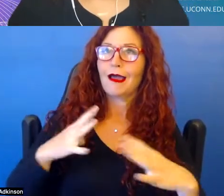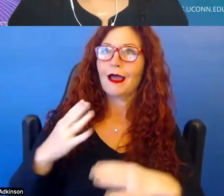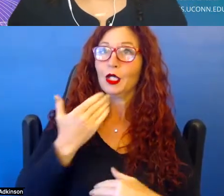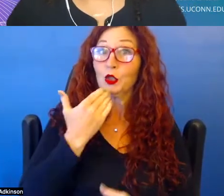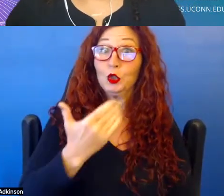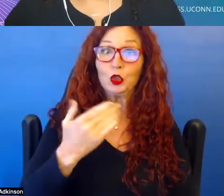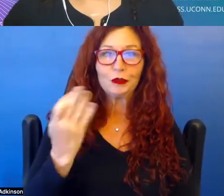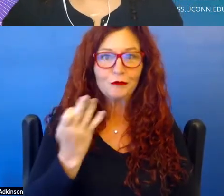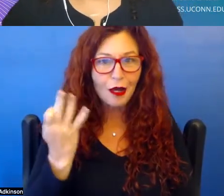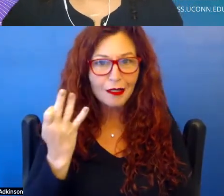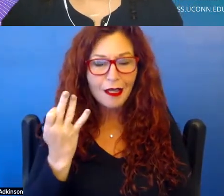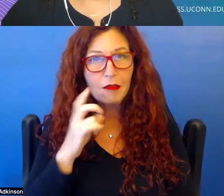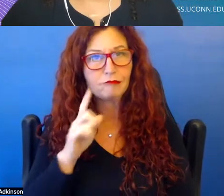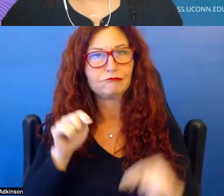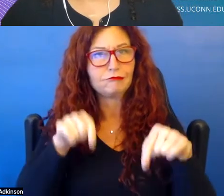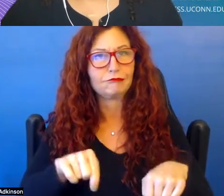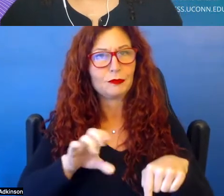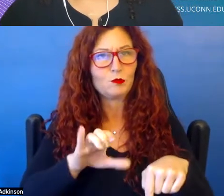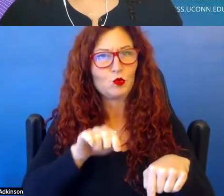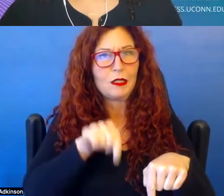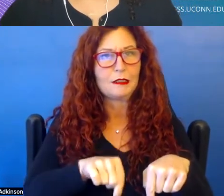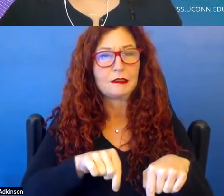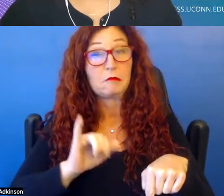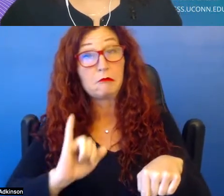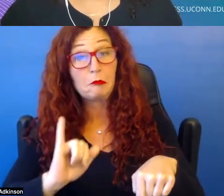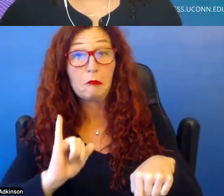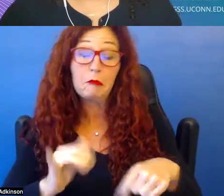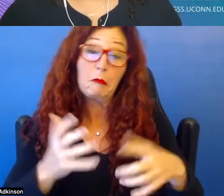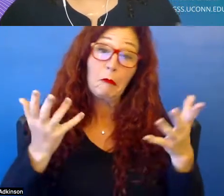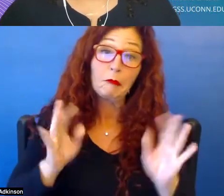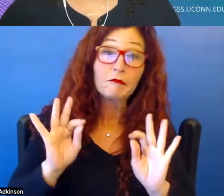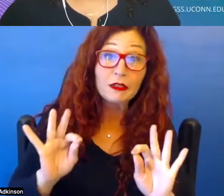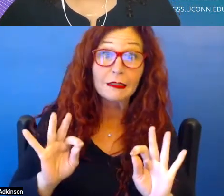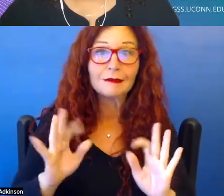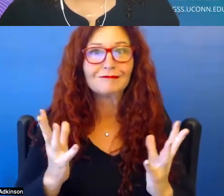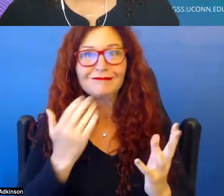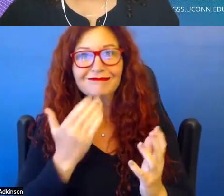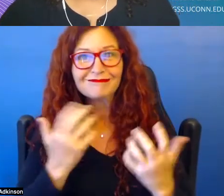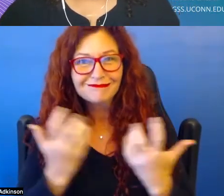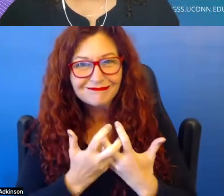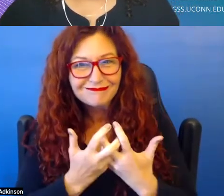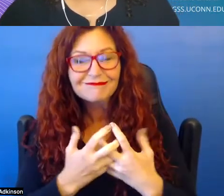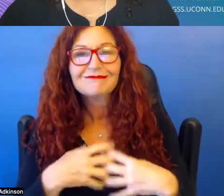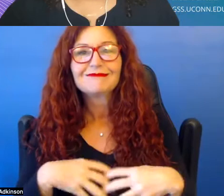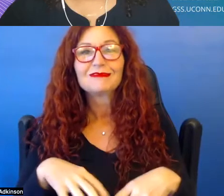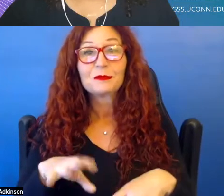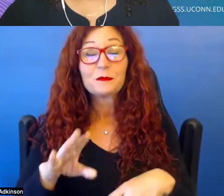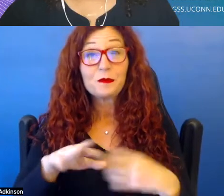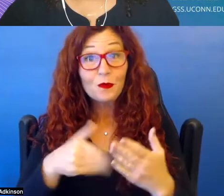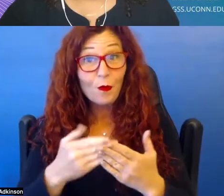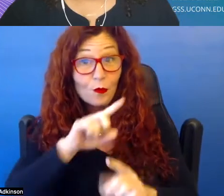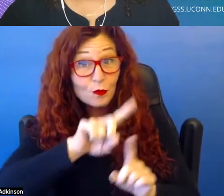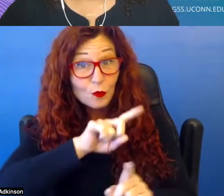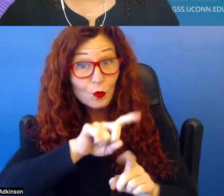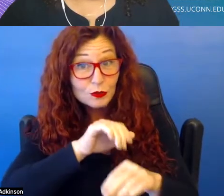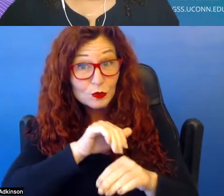a Good Friday until I was told. But then it made sense because when I saw the question that you sent about the